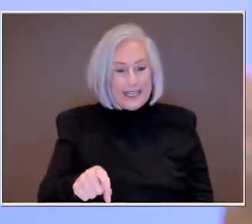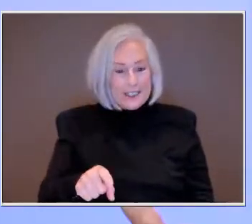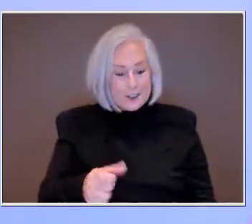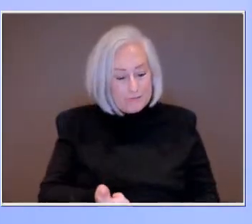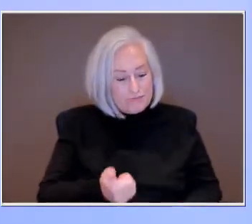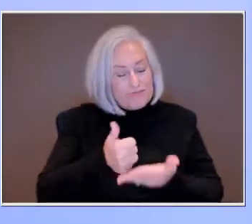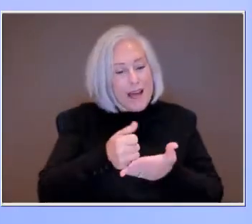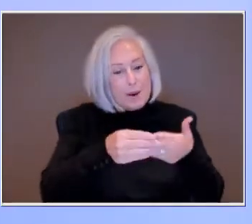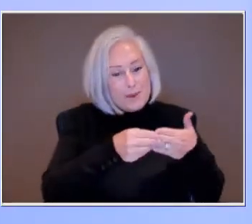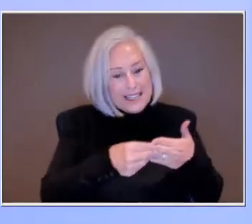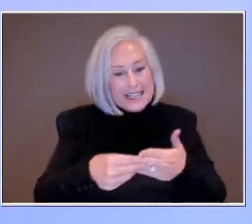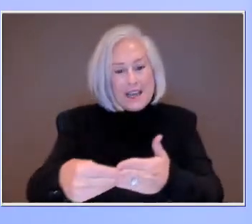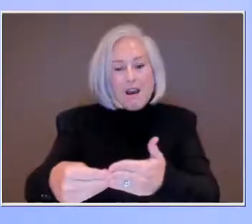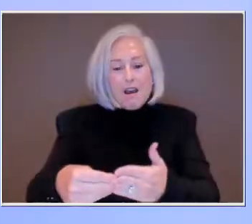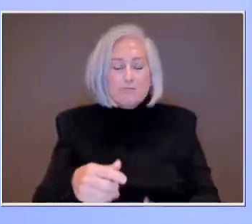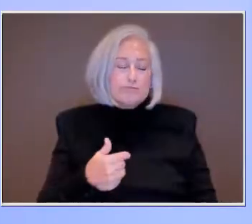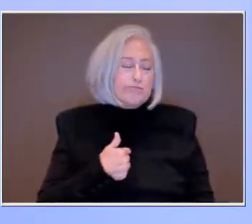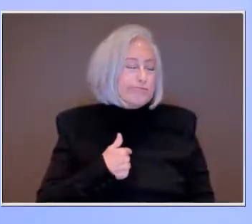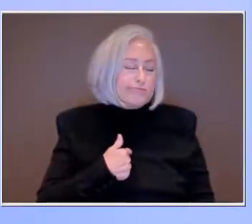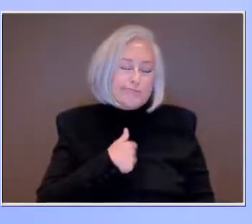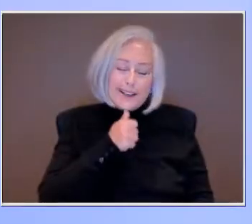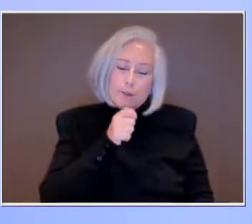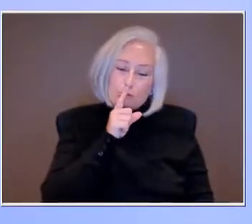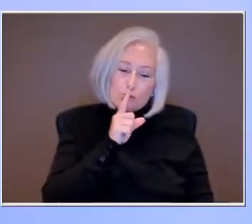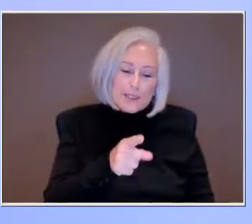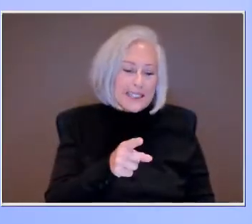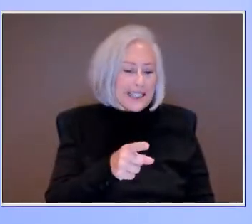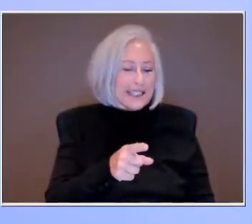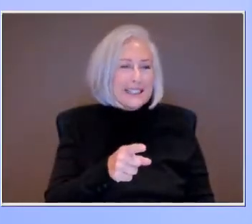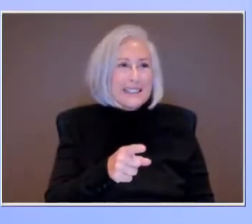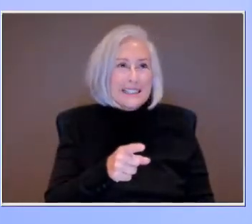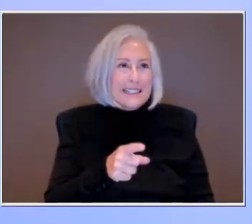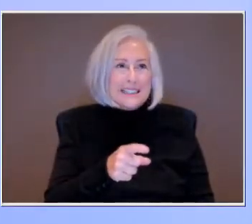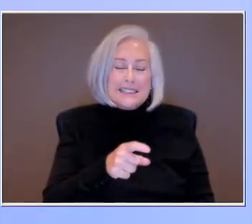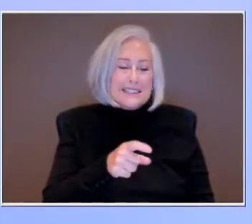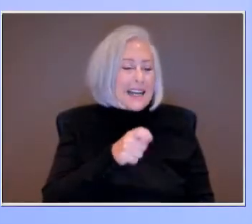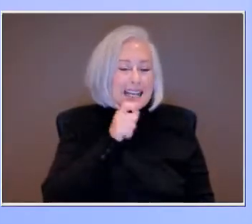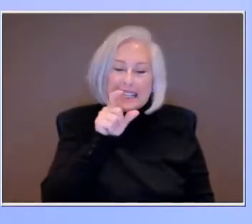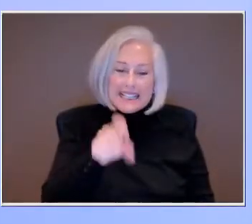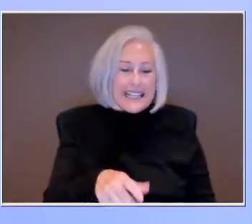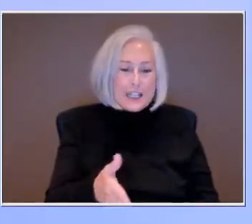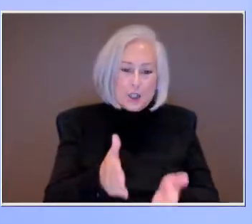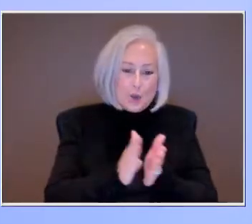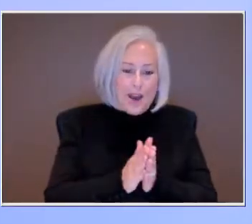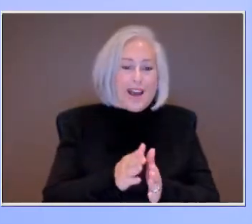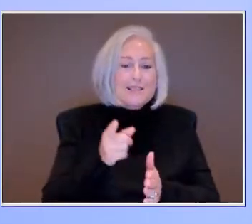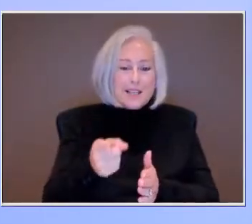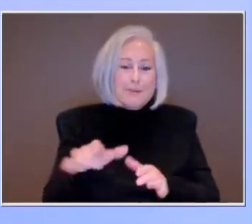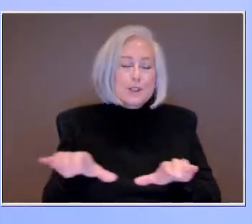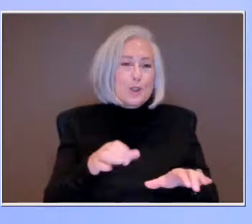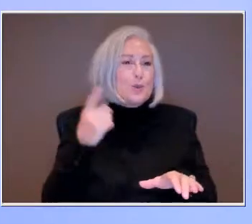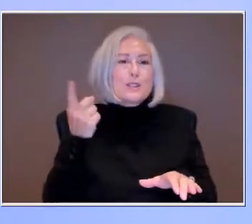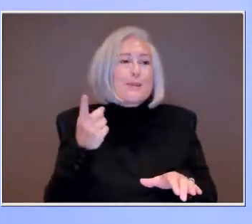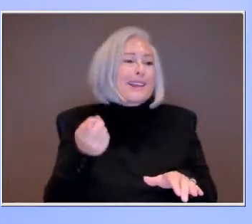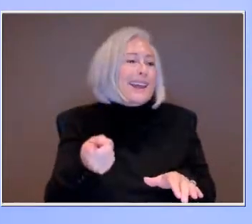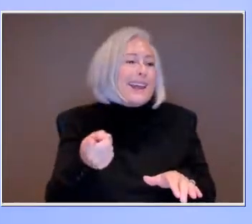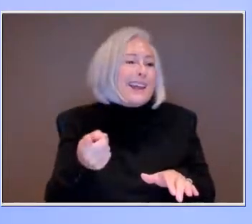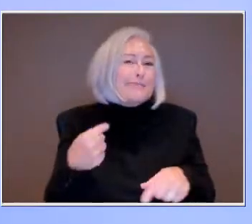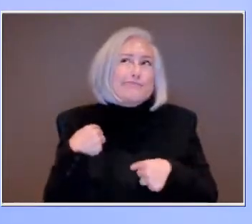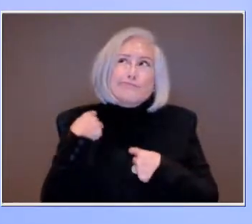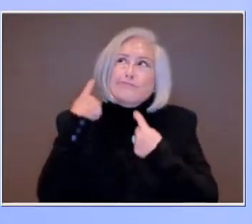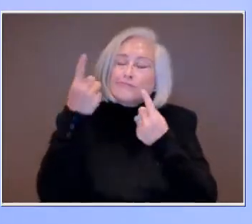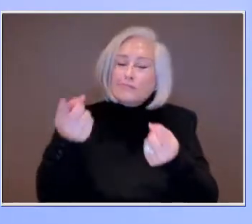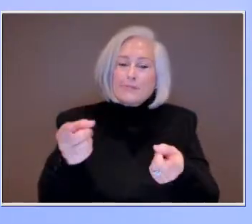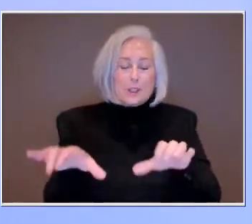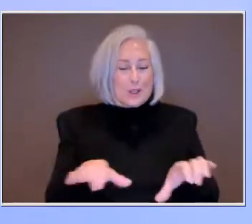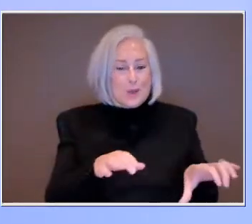didn't have to really ask him to do a lot of stuff he wasn't already doing. So he made it very easy